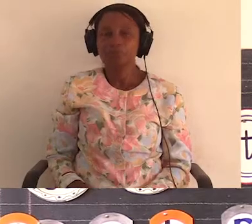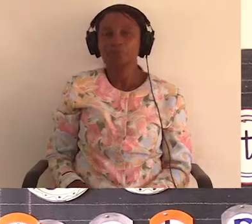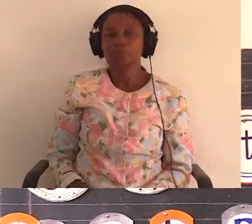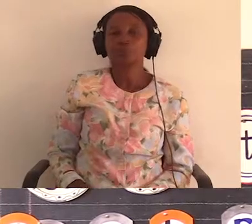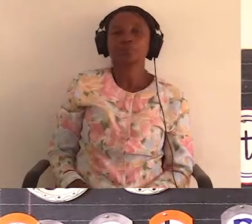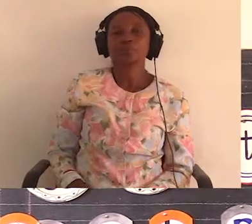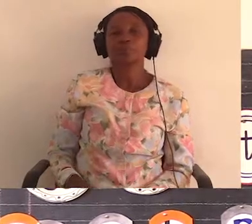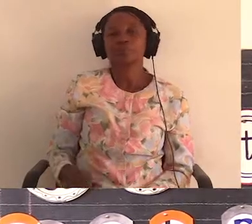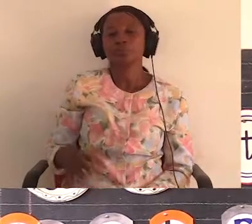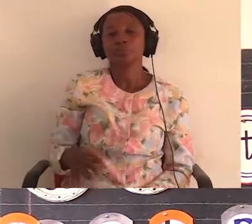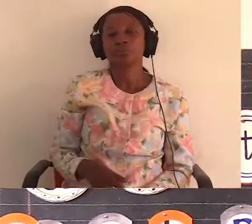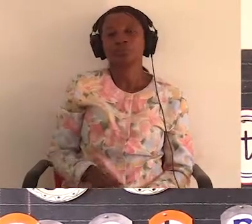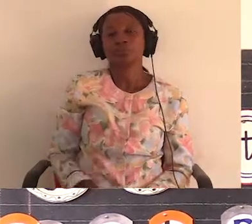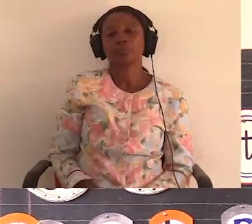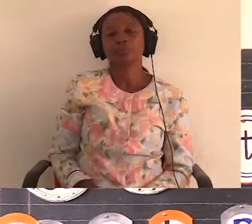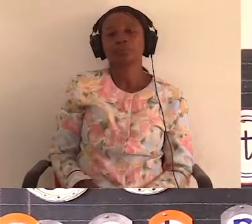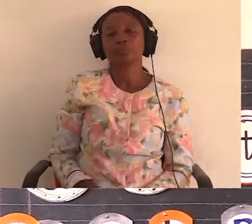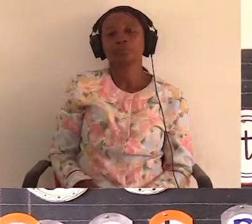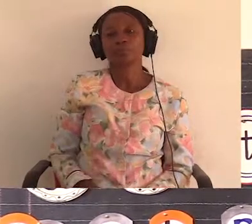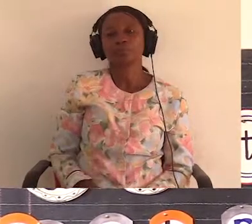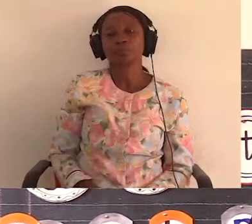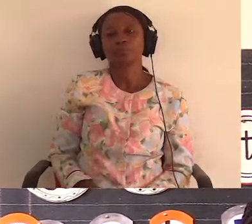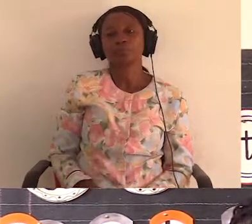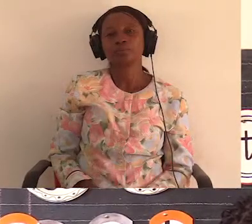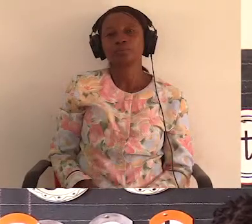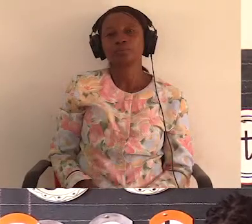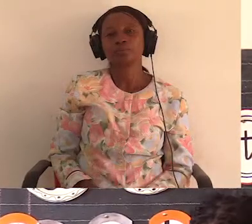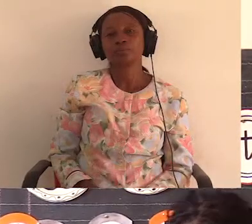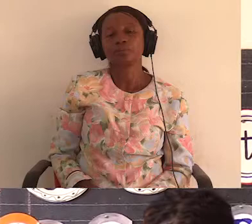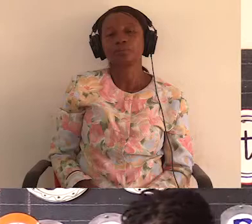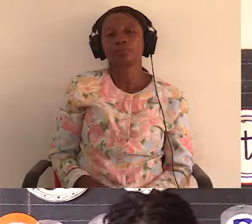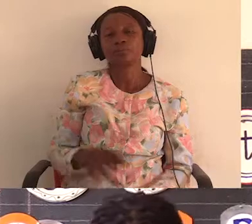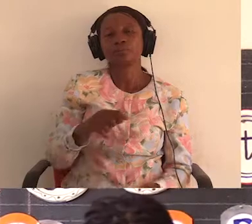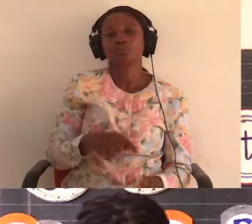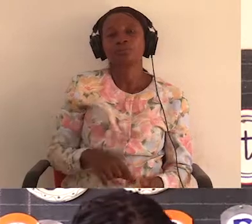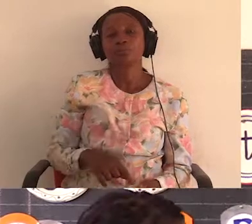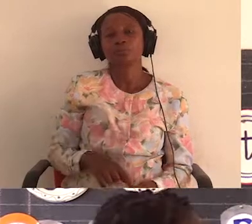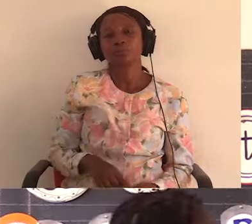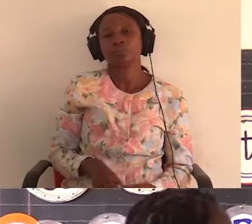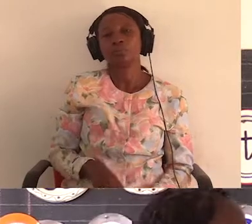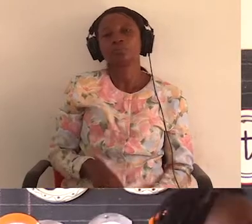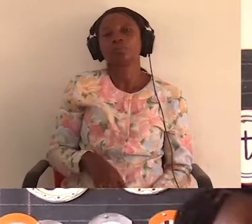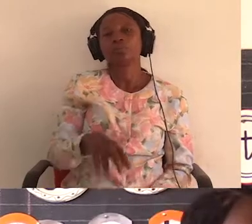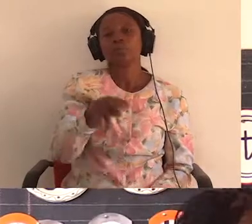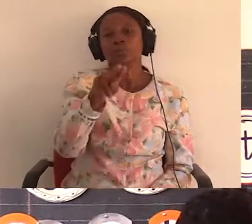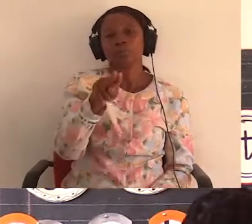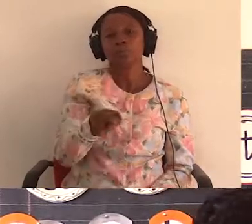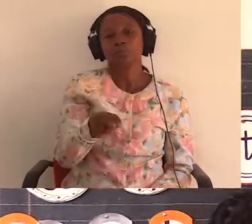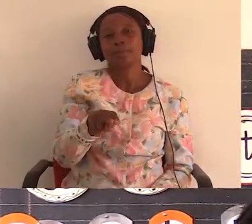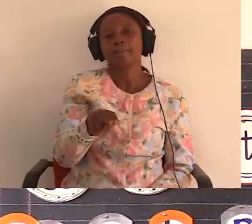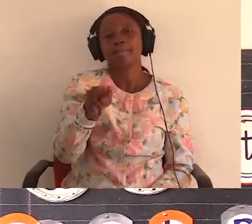And then the last sound, it's going to be, in book 1, it's going to be